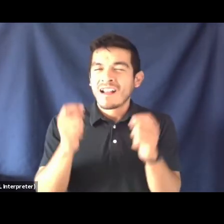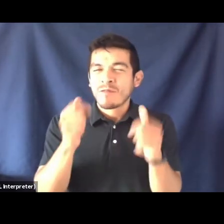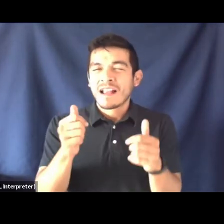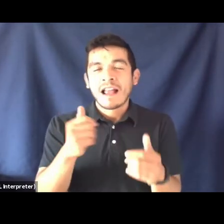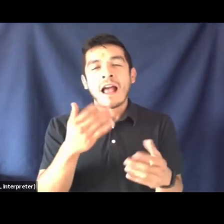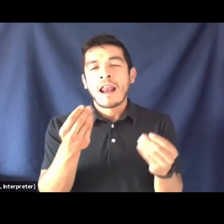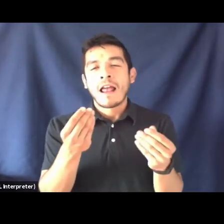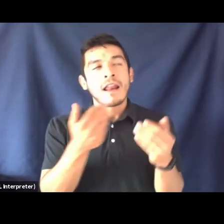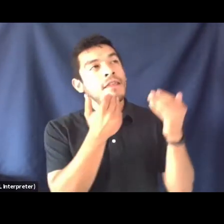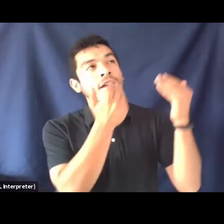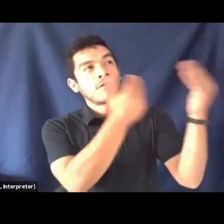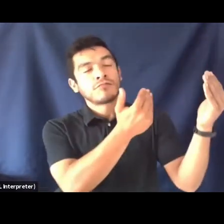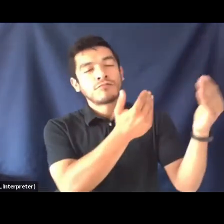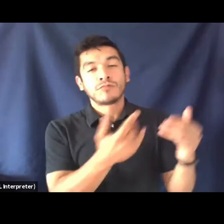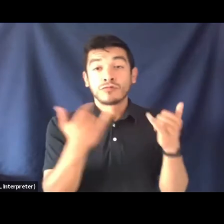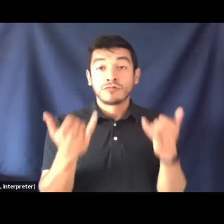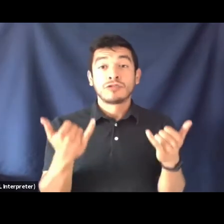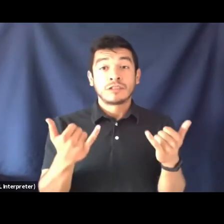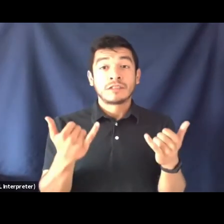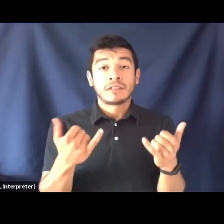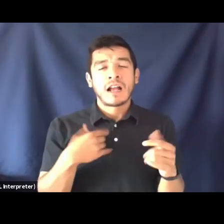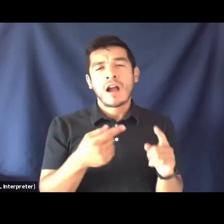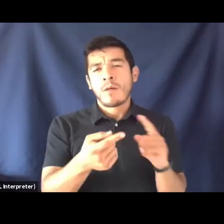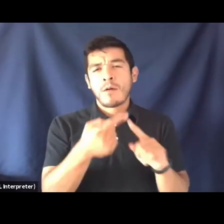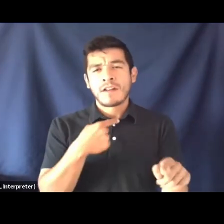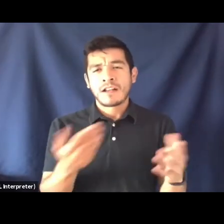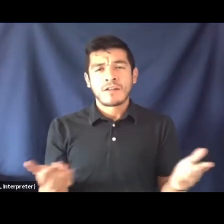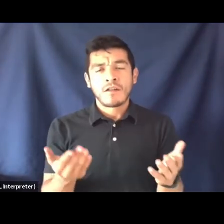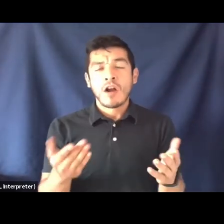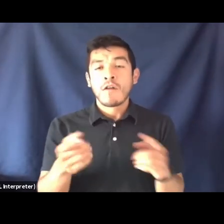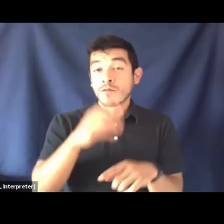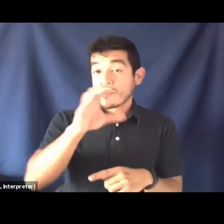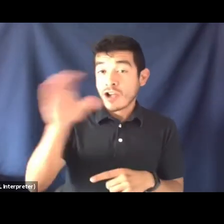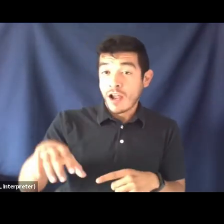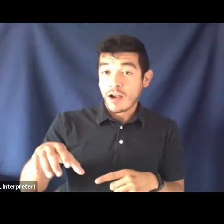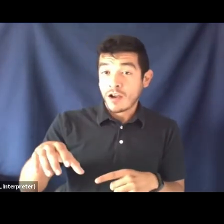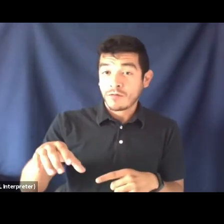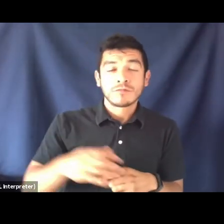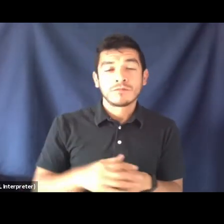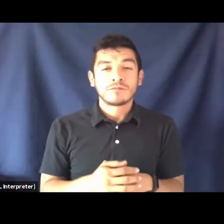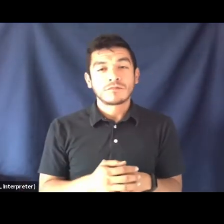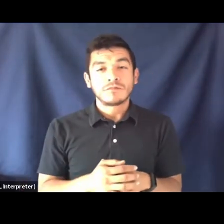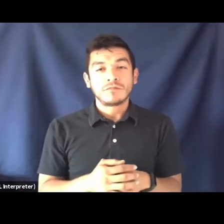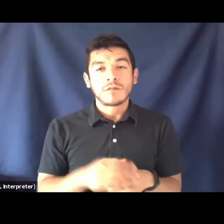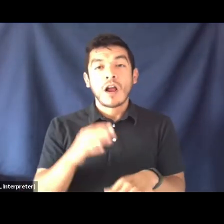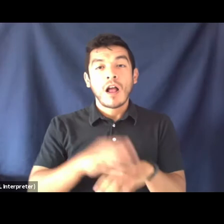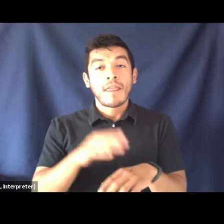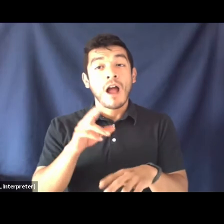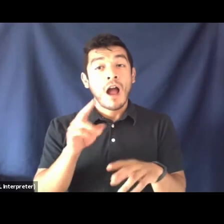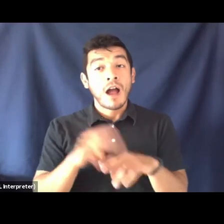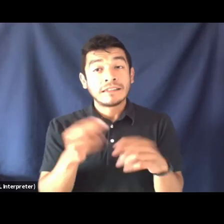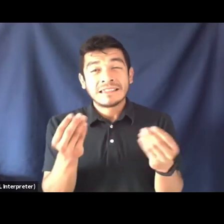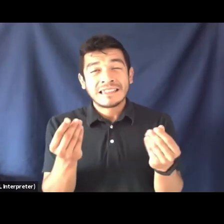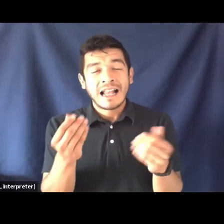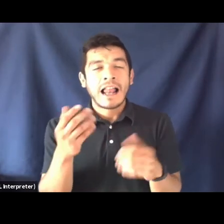acknowledgement. Today, I am coming to you from Chicago on the unceded land of the Three Fire